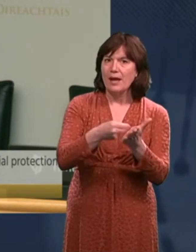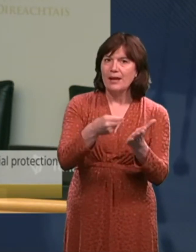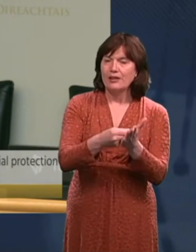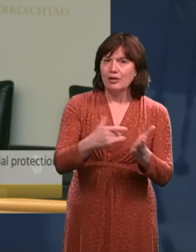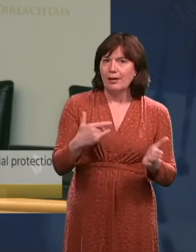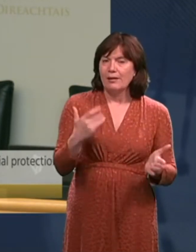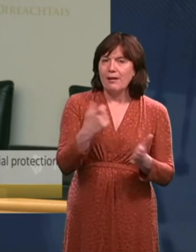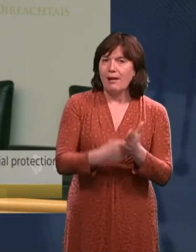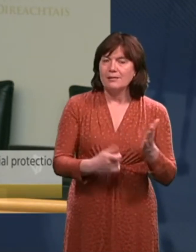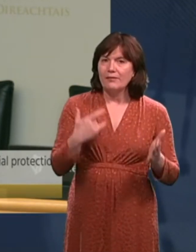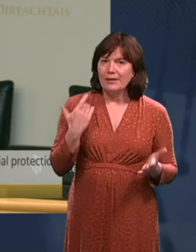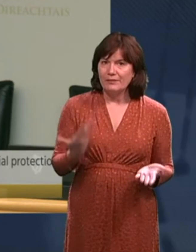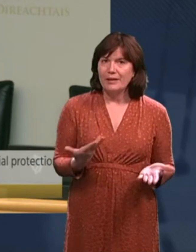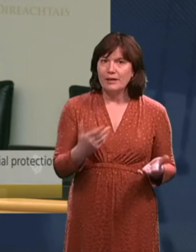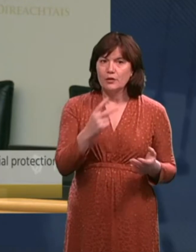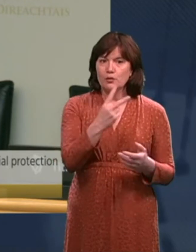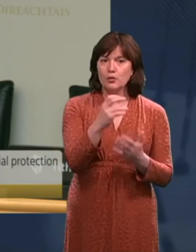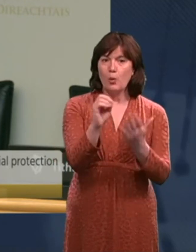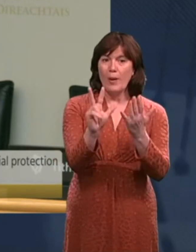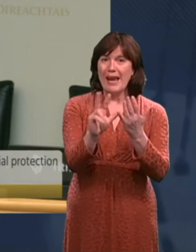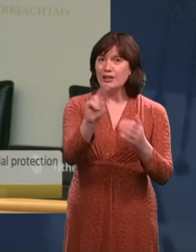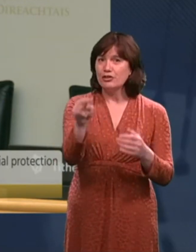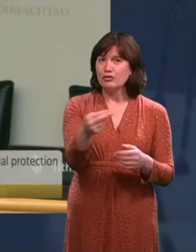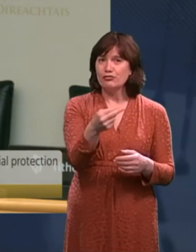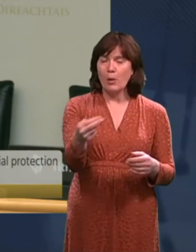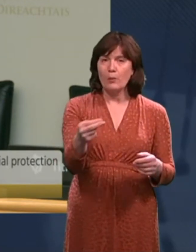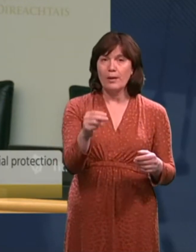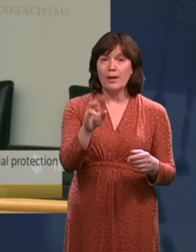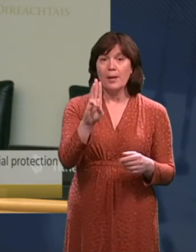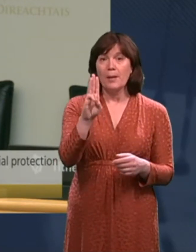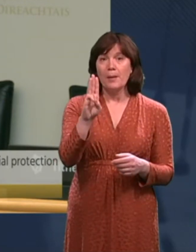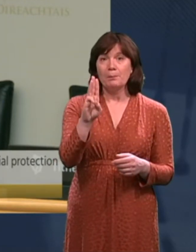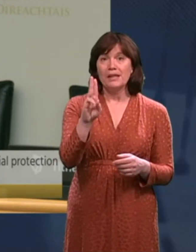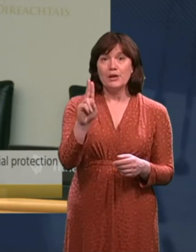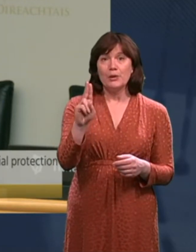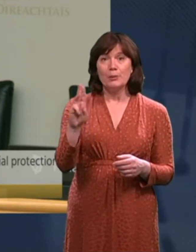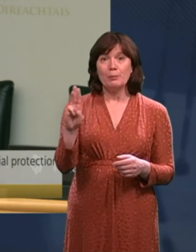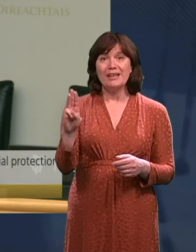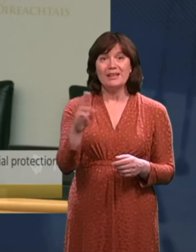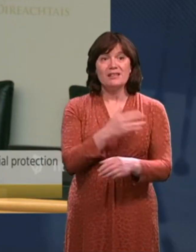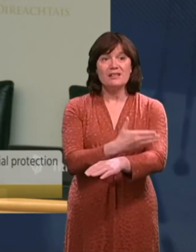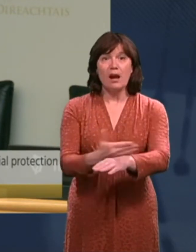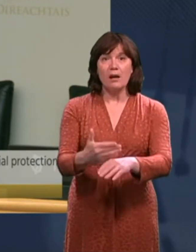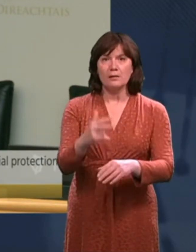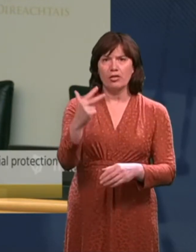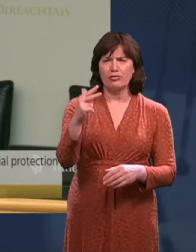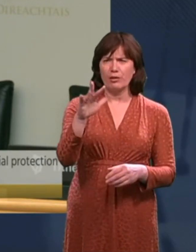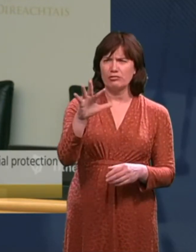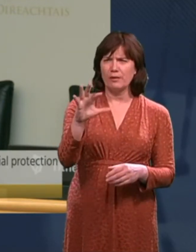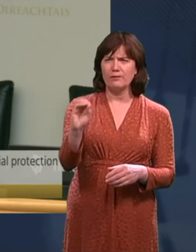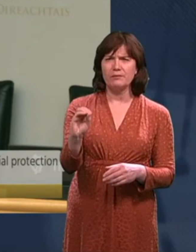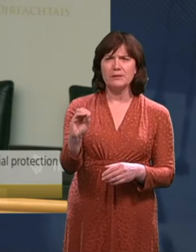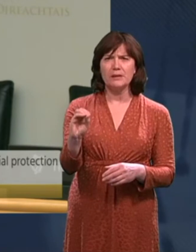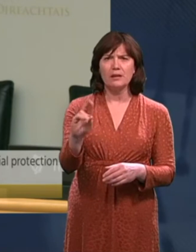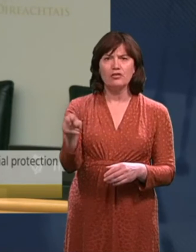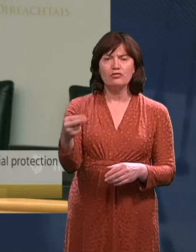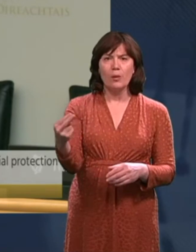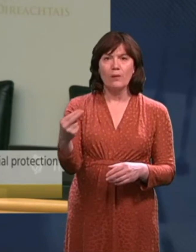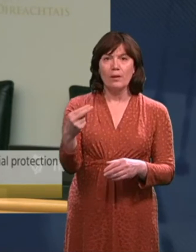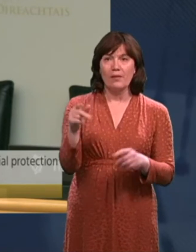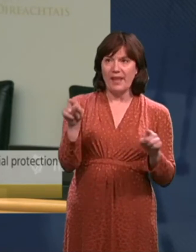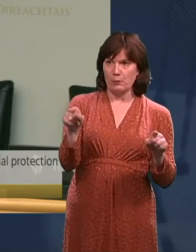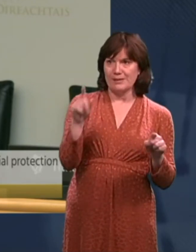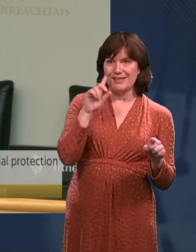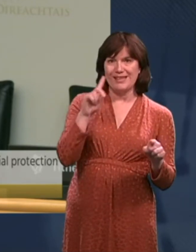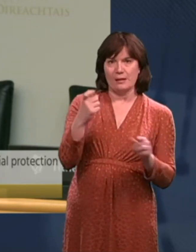currently €208. This compares to the pandemic unemployment payment benchmark of €350 for cost of living.